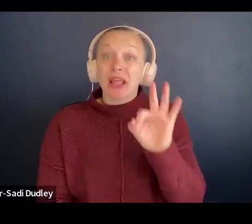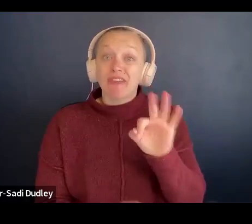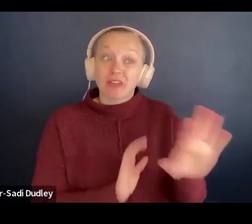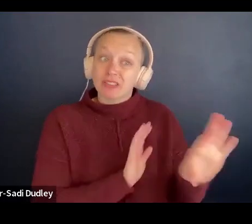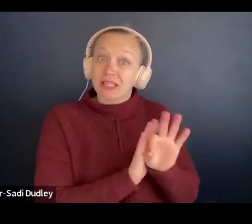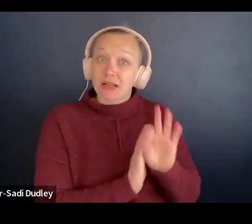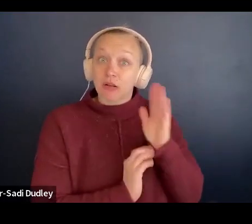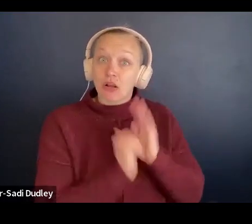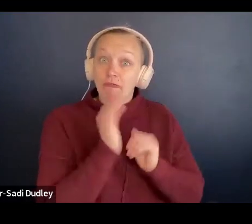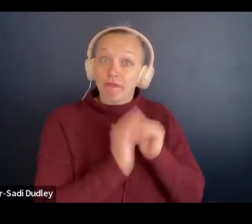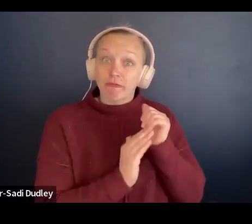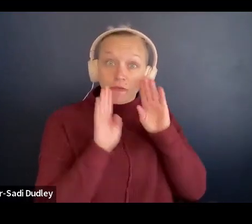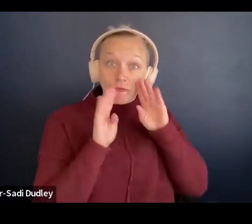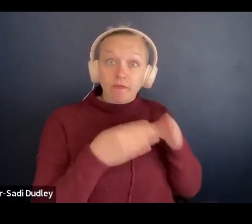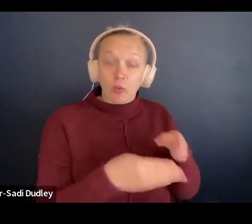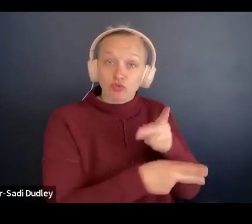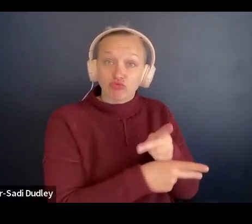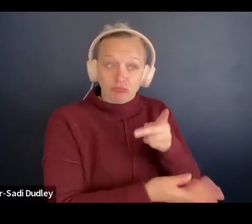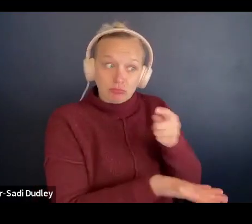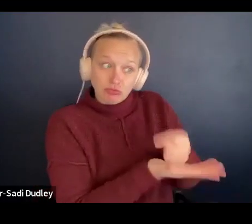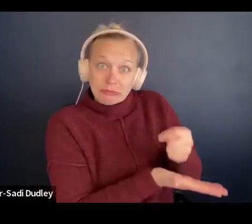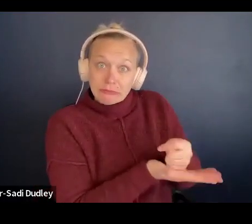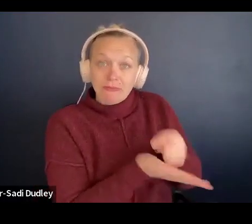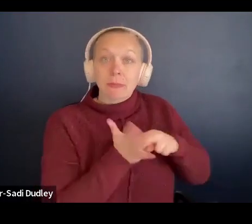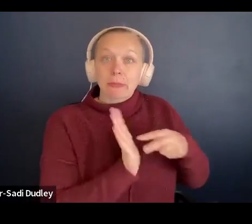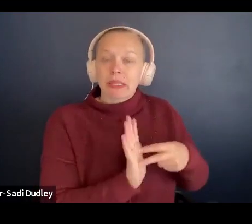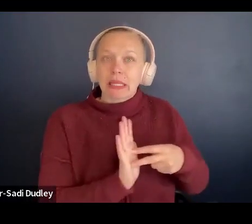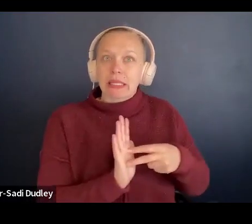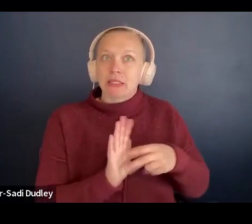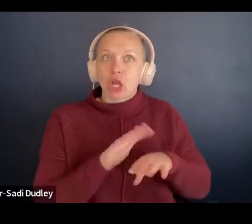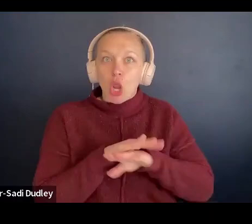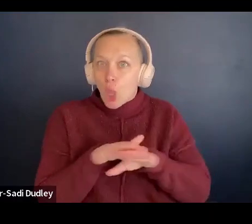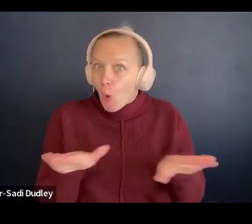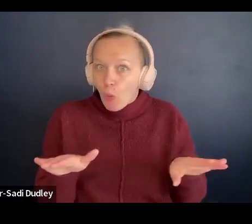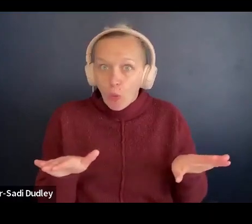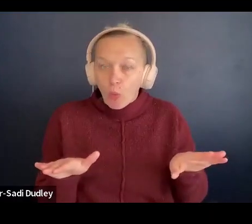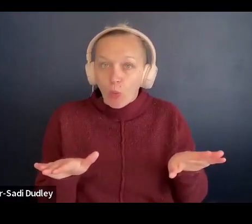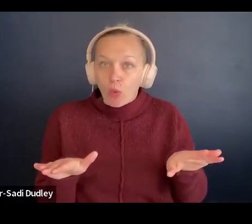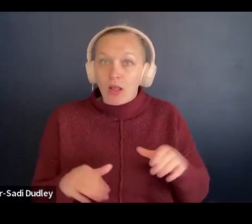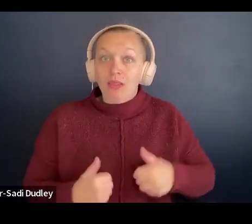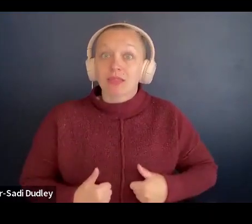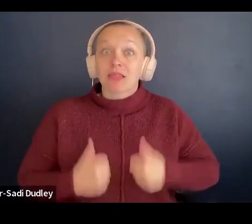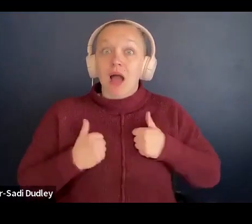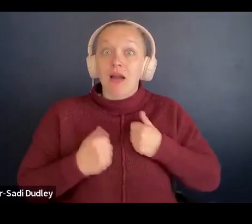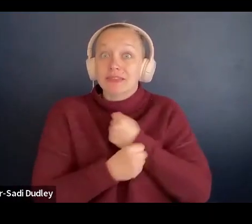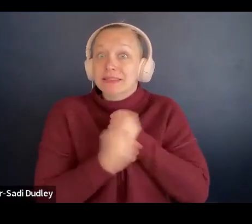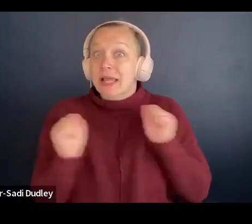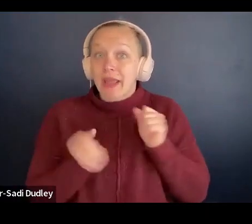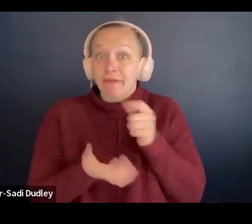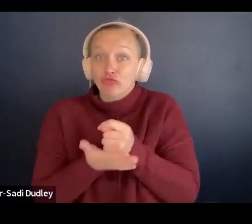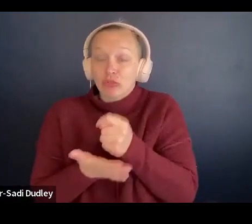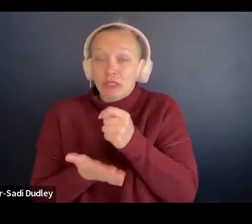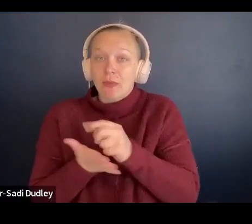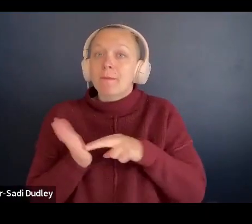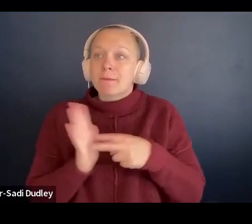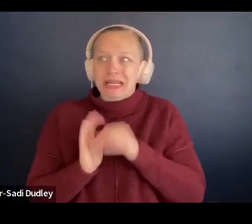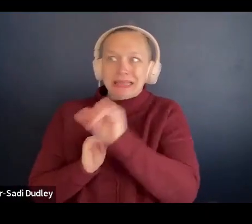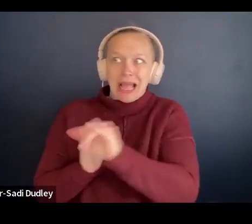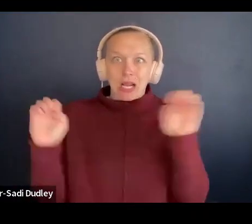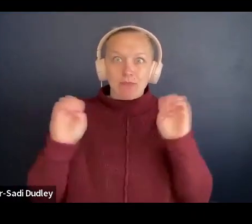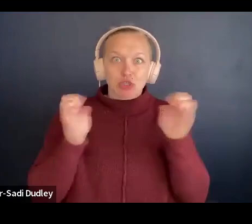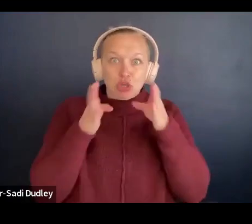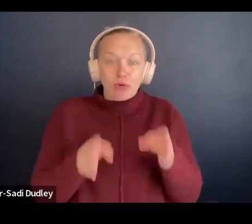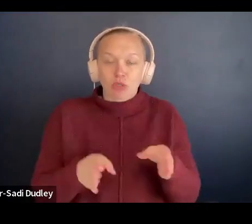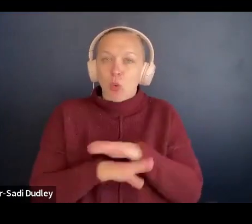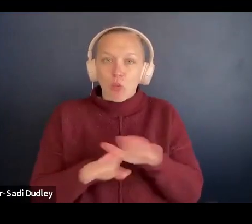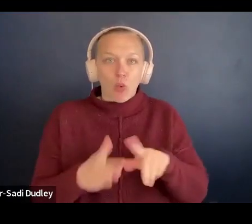which means they do not want any type of treatment to save their lives, then obviously emergency personnel will not